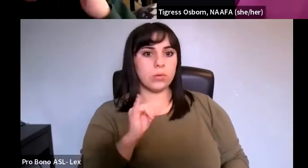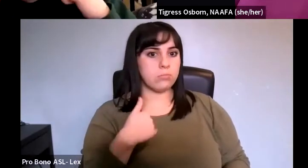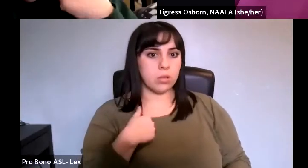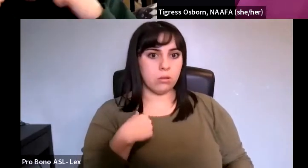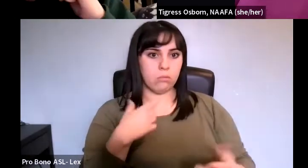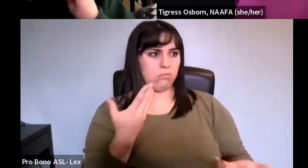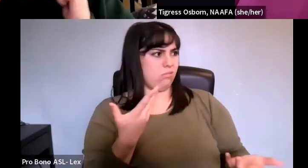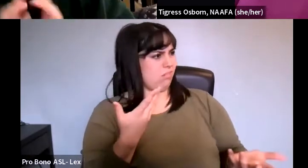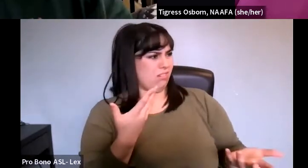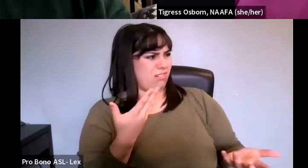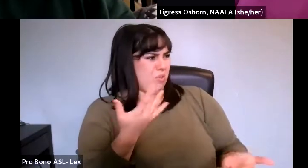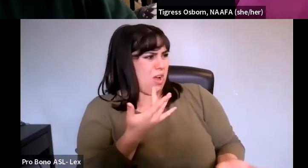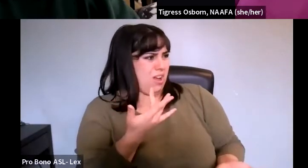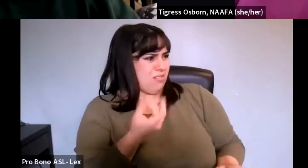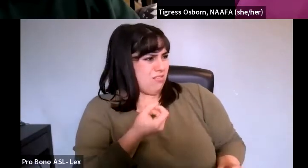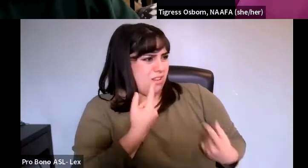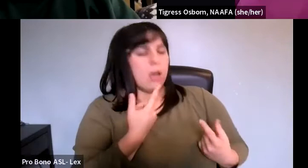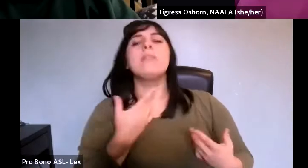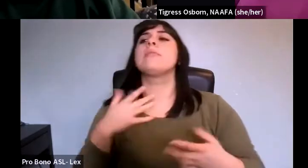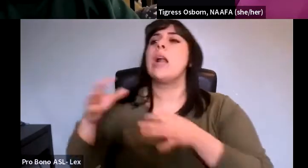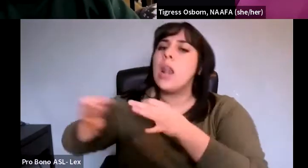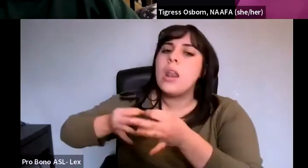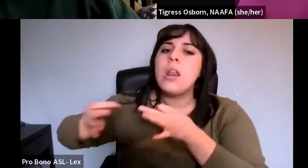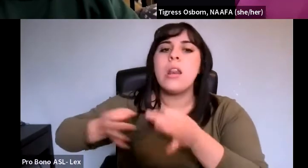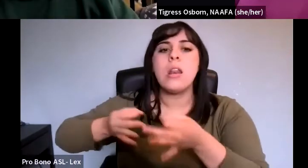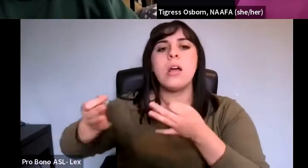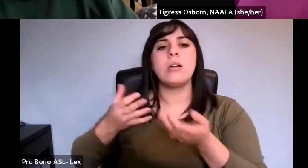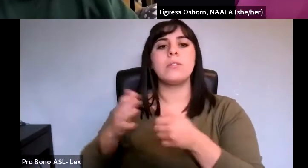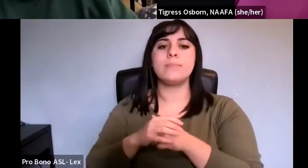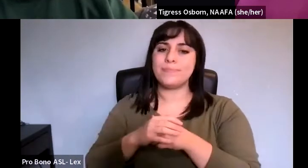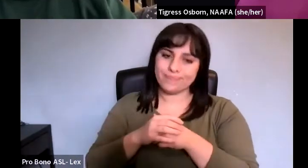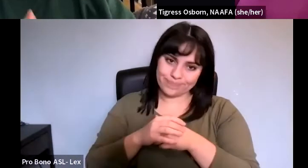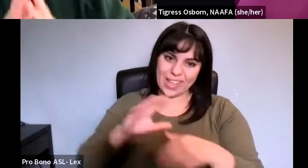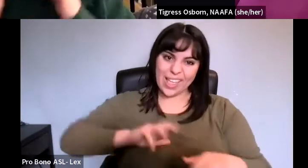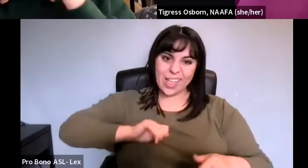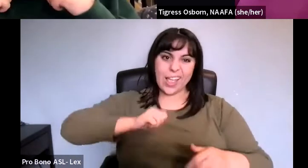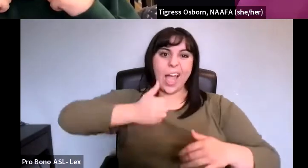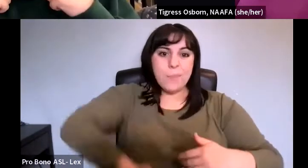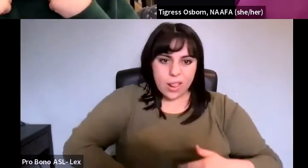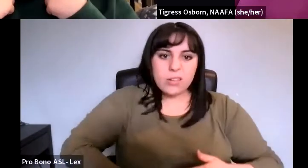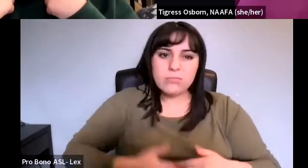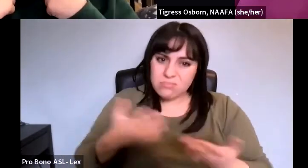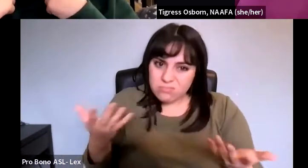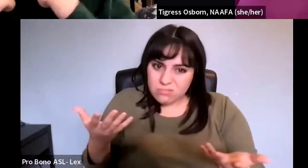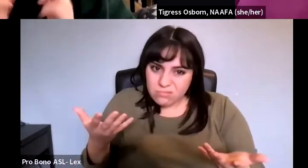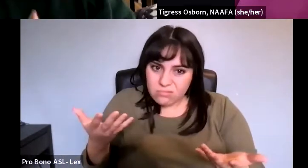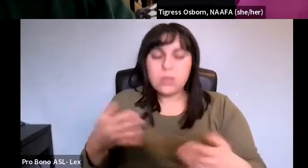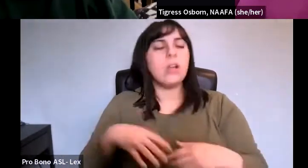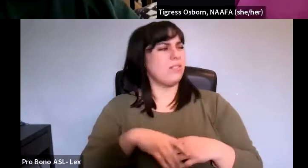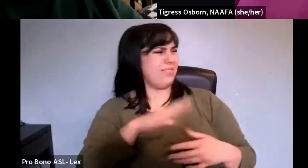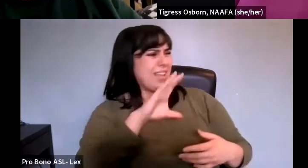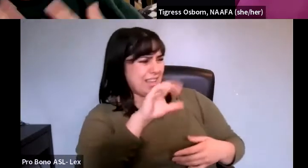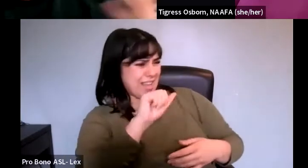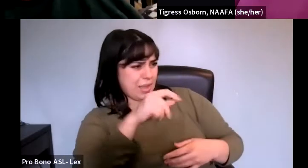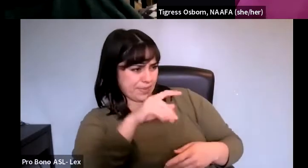I was like, but why? So she explained, you know, that capitalism was a thing. And I was like, what's capitalism? So